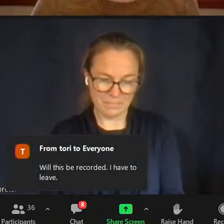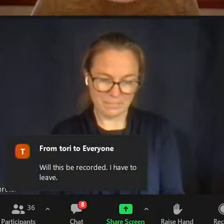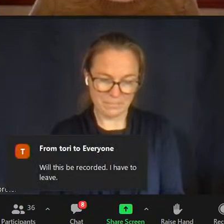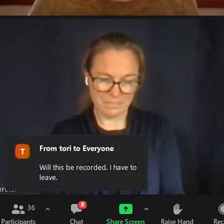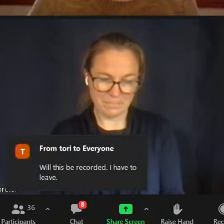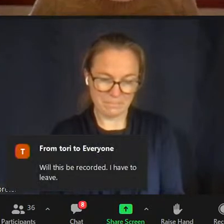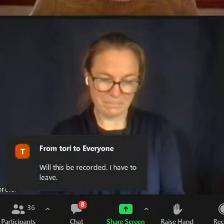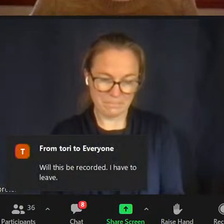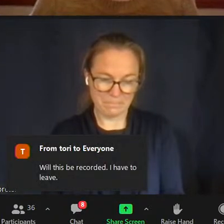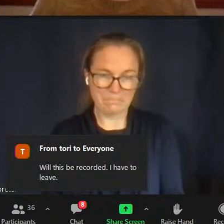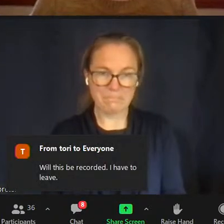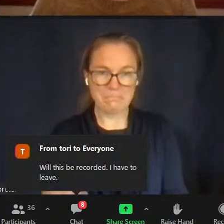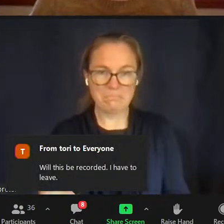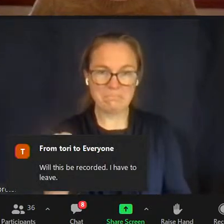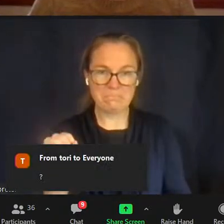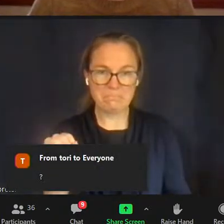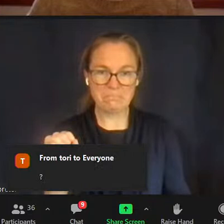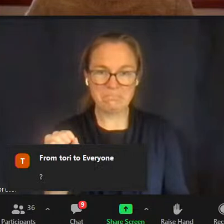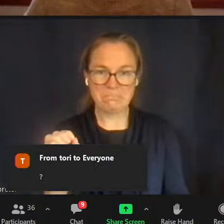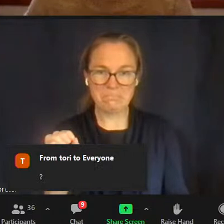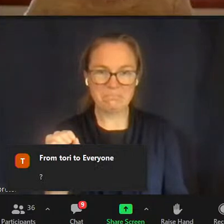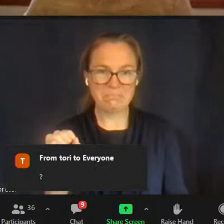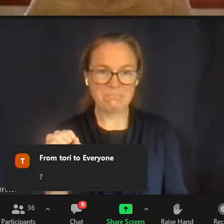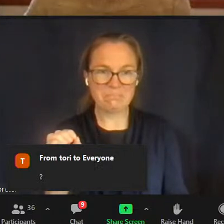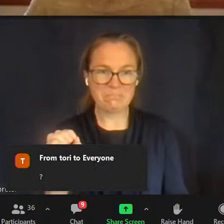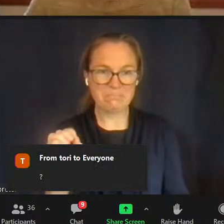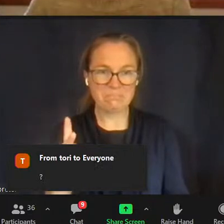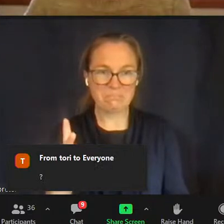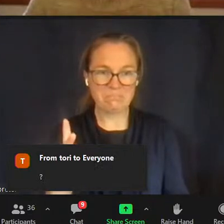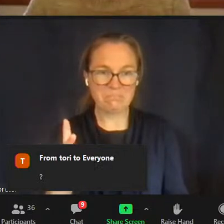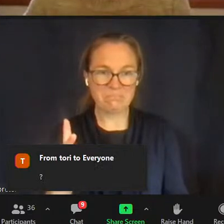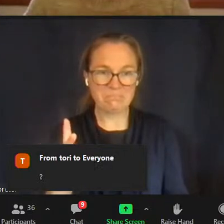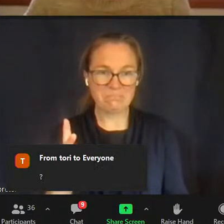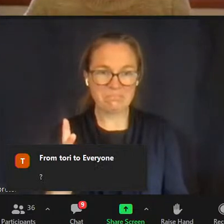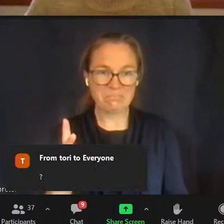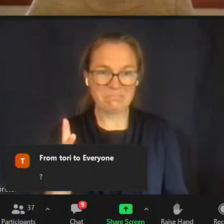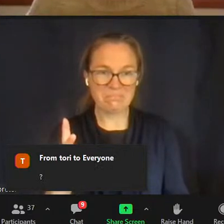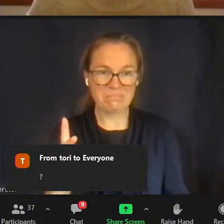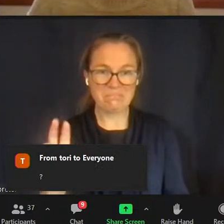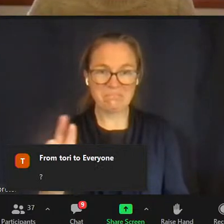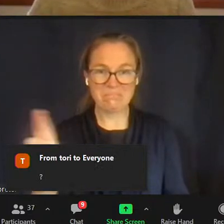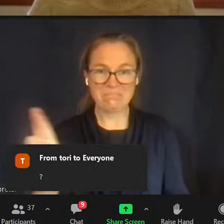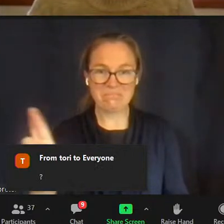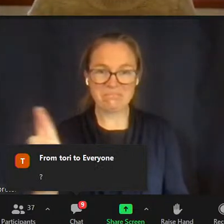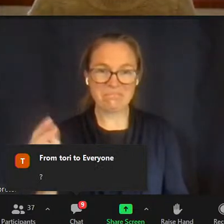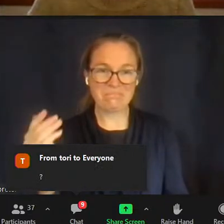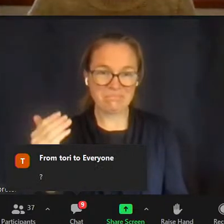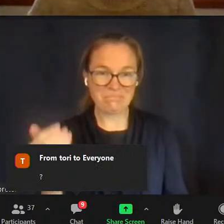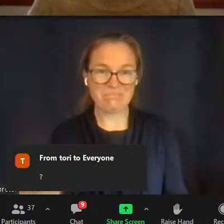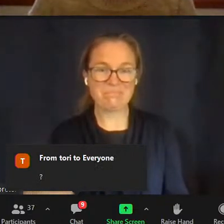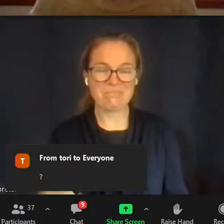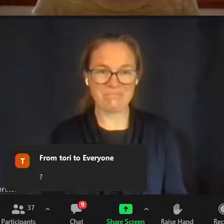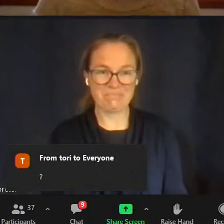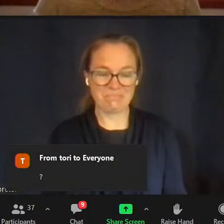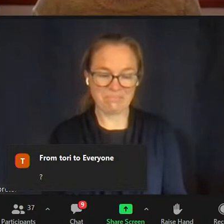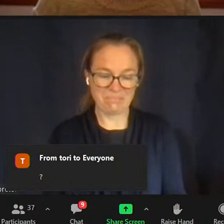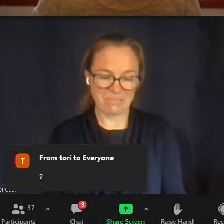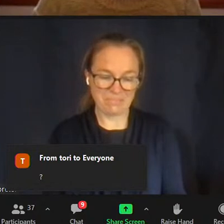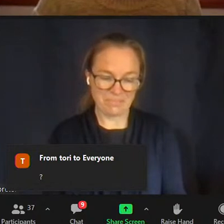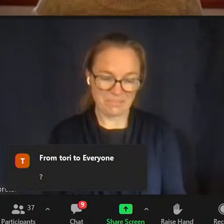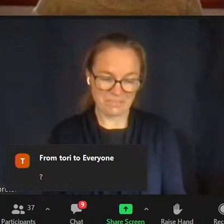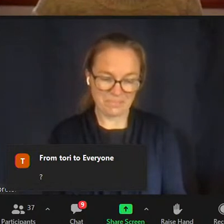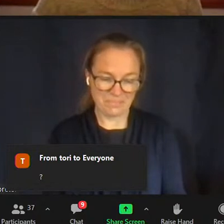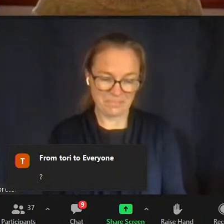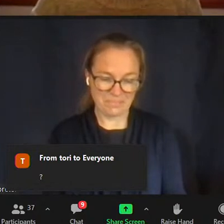That's not quite a minute, but we will carry on because I think we are ready